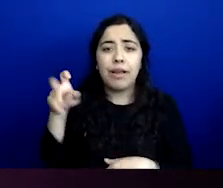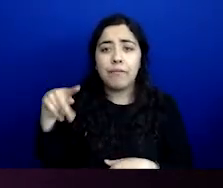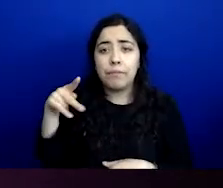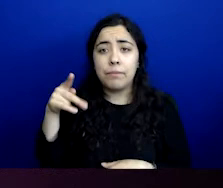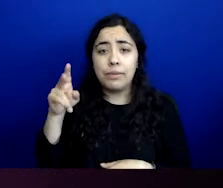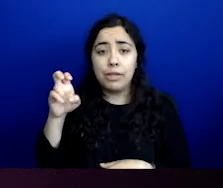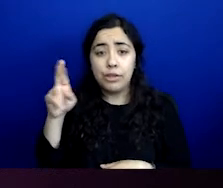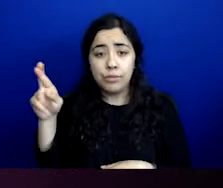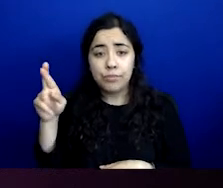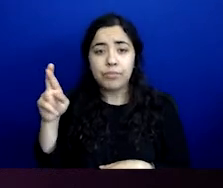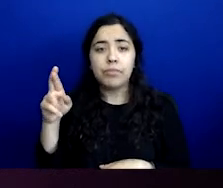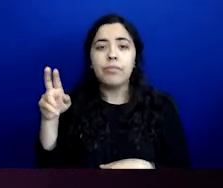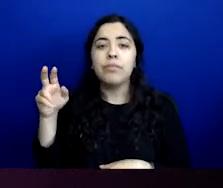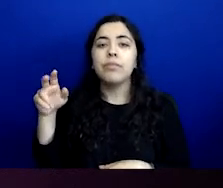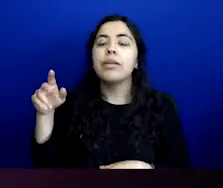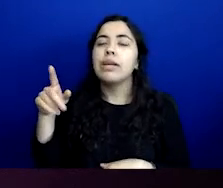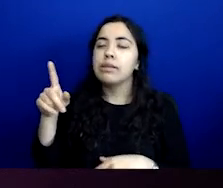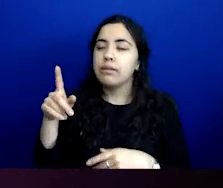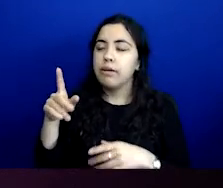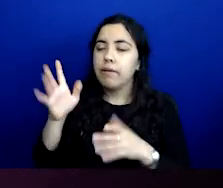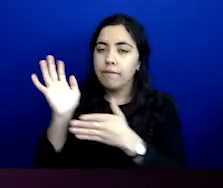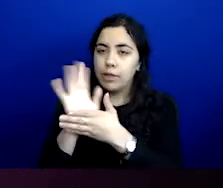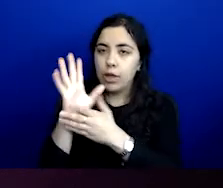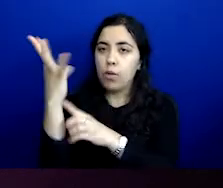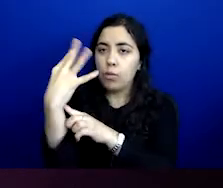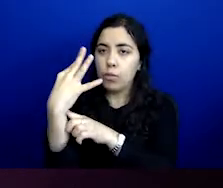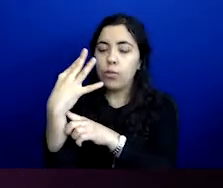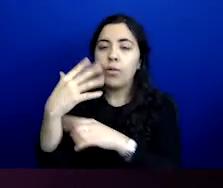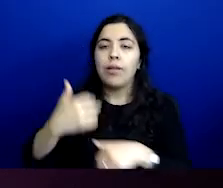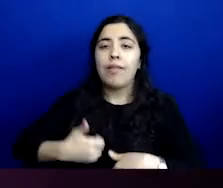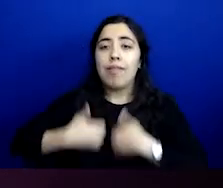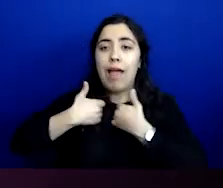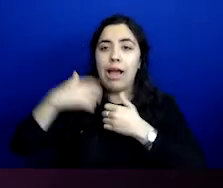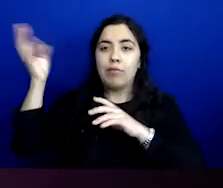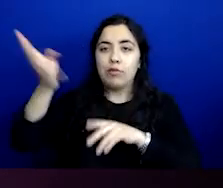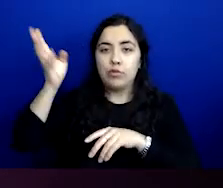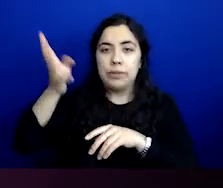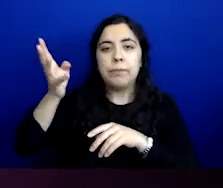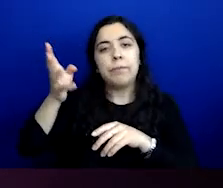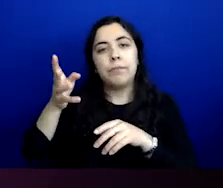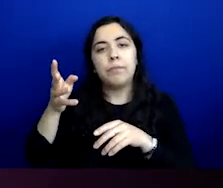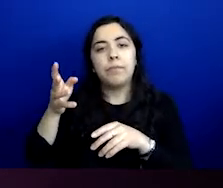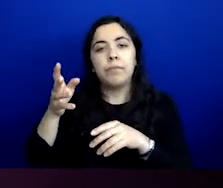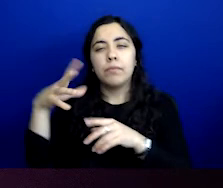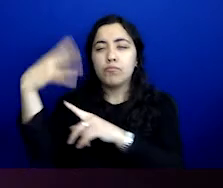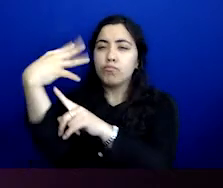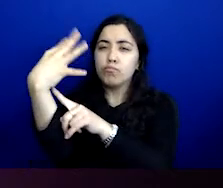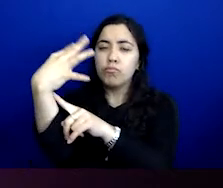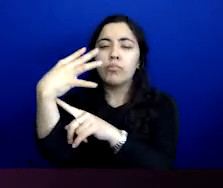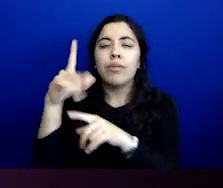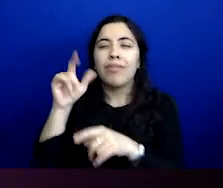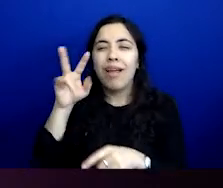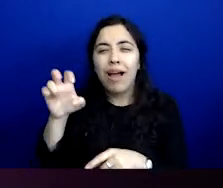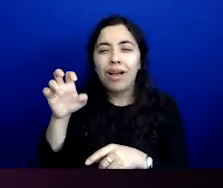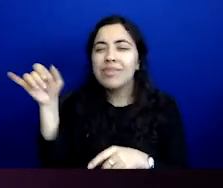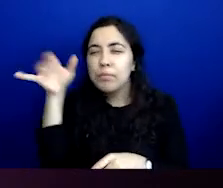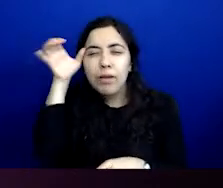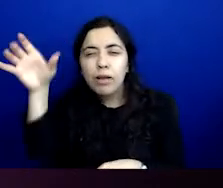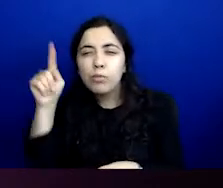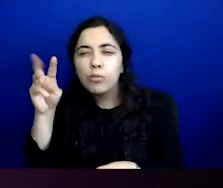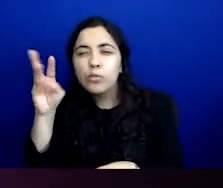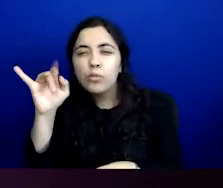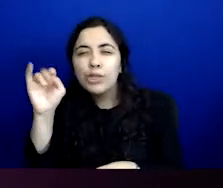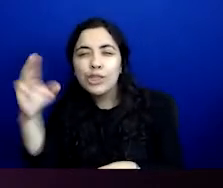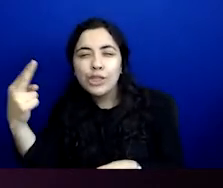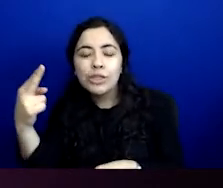video and live streaming platform that allows you to essentially build something like Twitch, but it's run on a decentralized network. And from